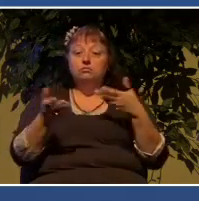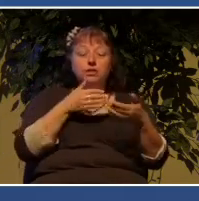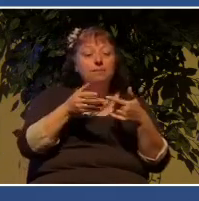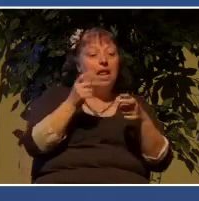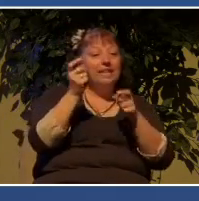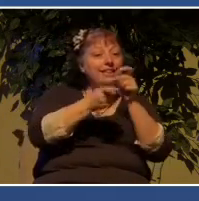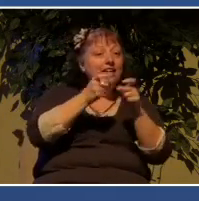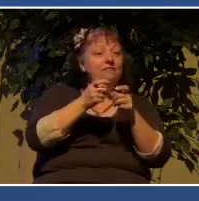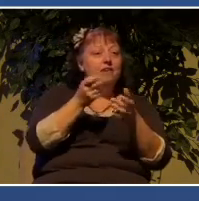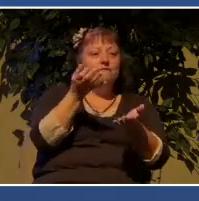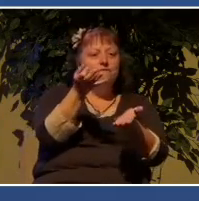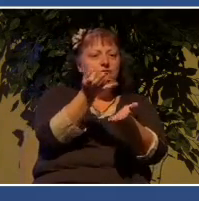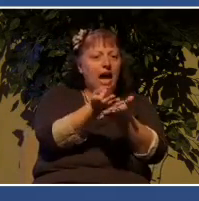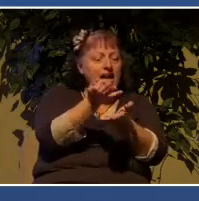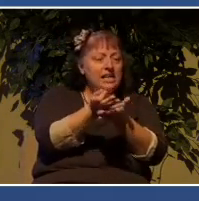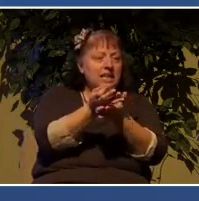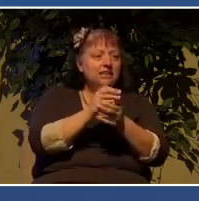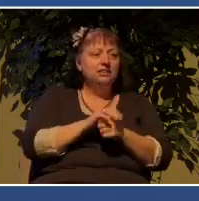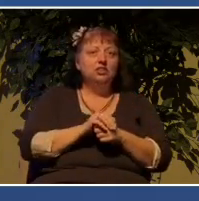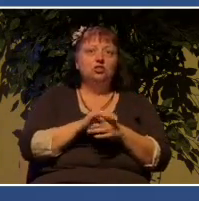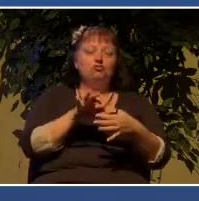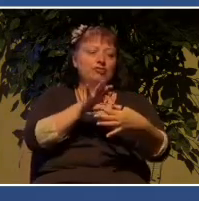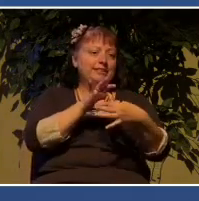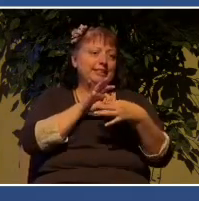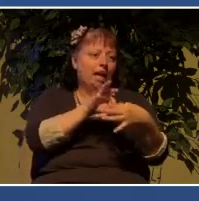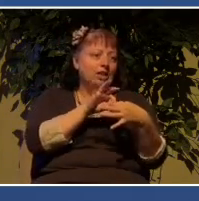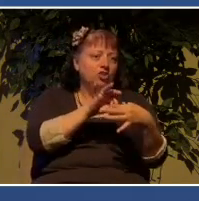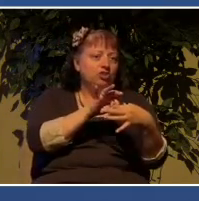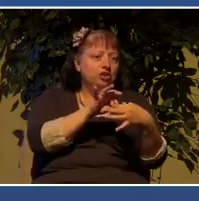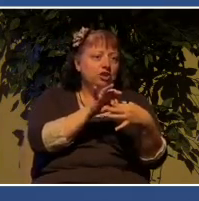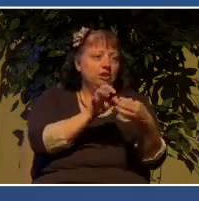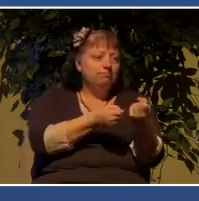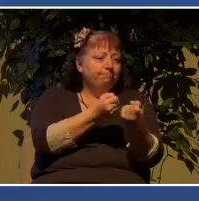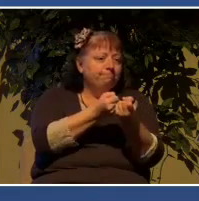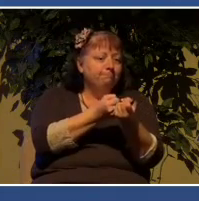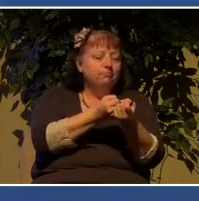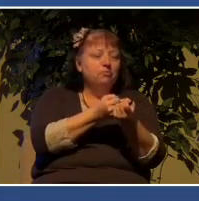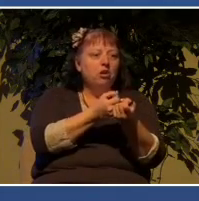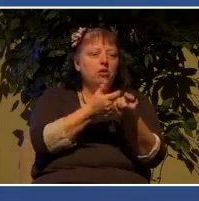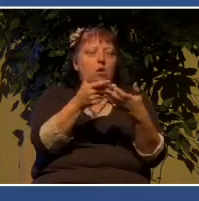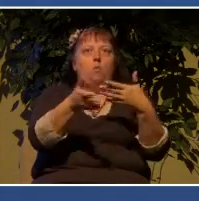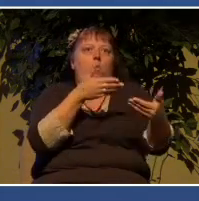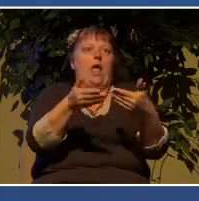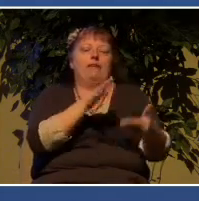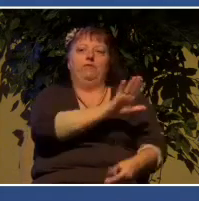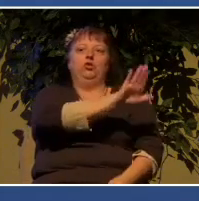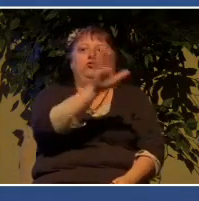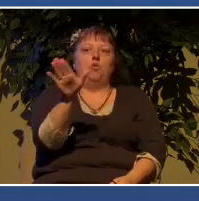it's a gift of relation, you know, whatever your gift is, spiritually speaking,